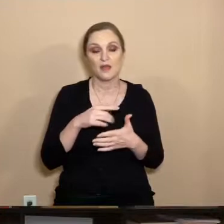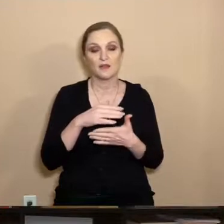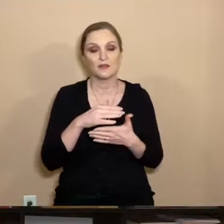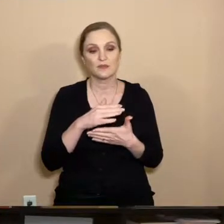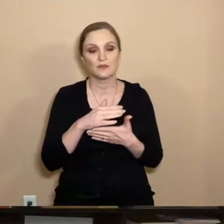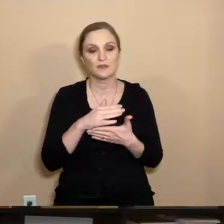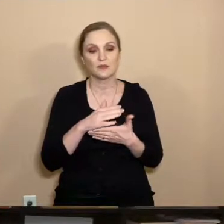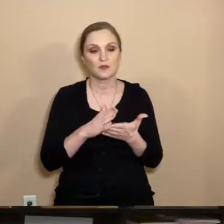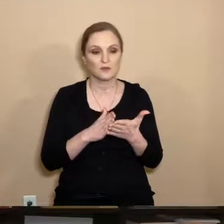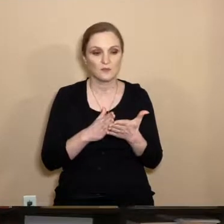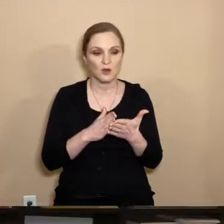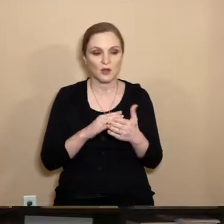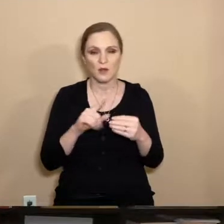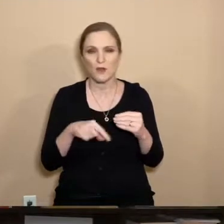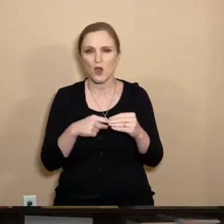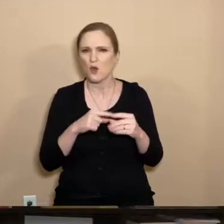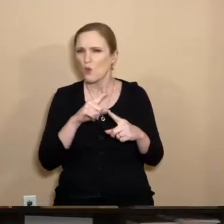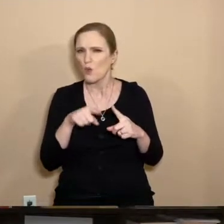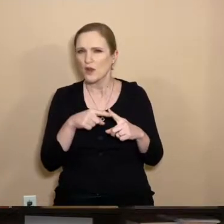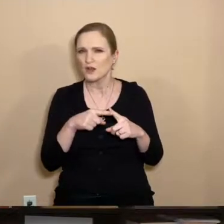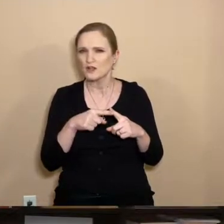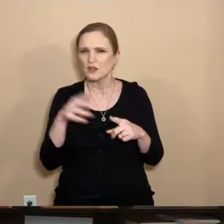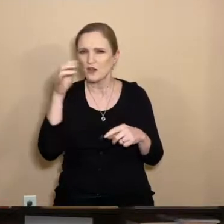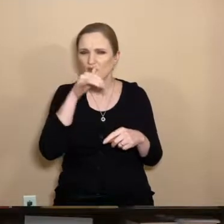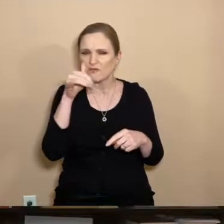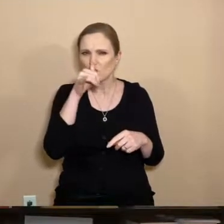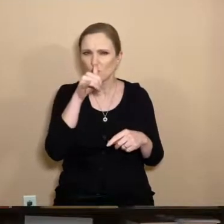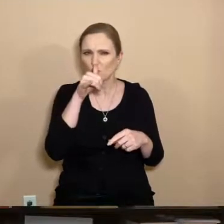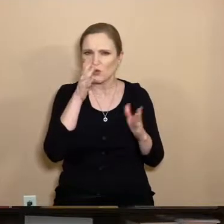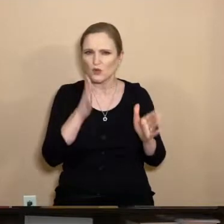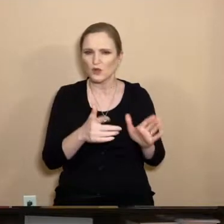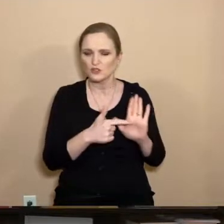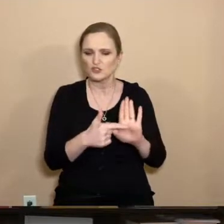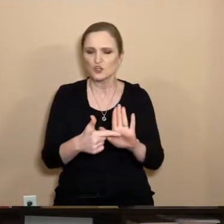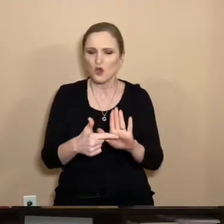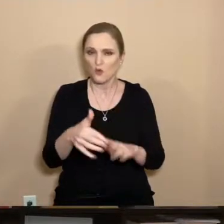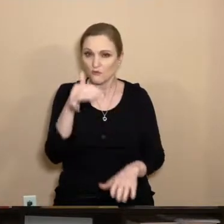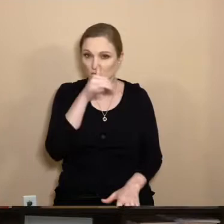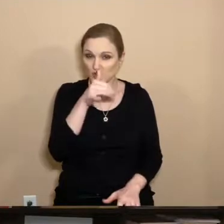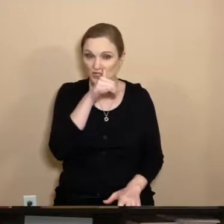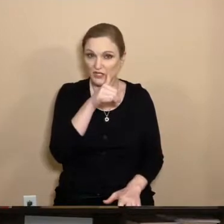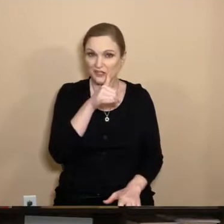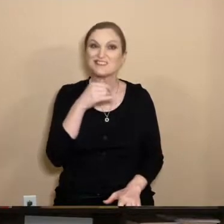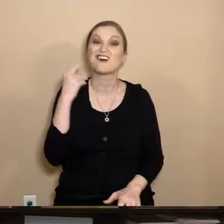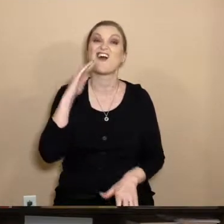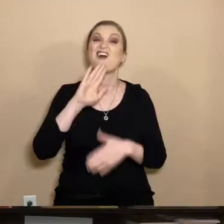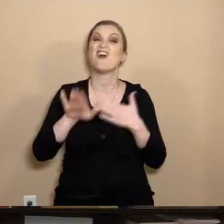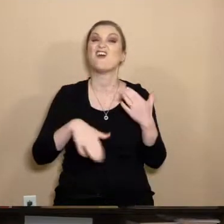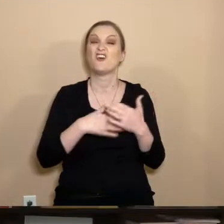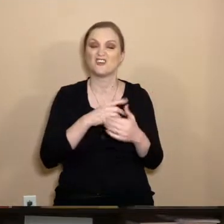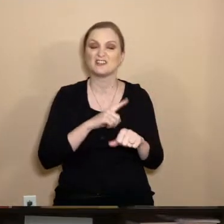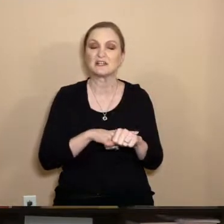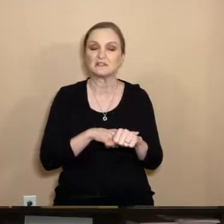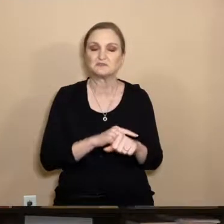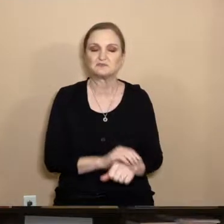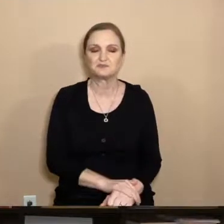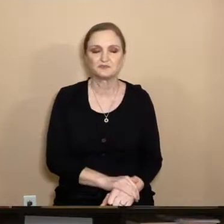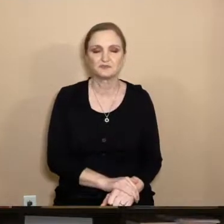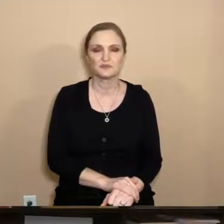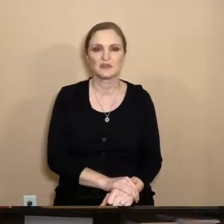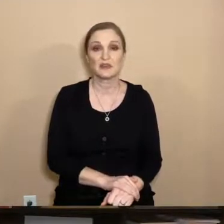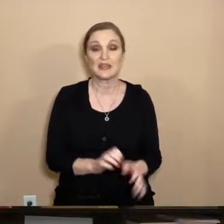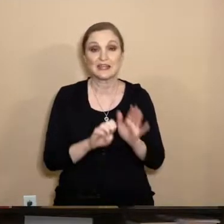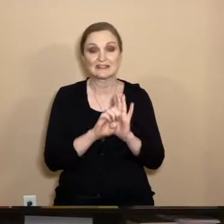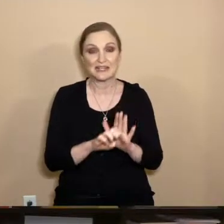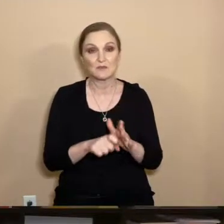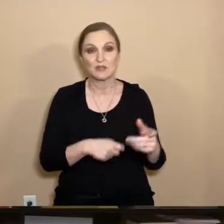question about when does the fool display his folly to everyone? And the answer is really all the time. The example